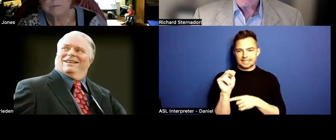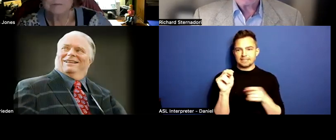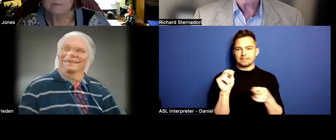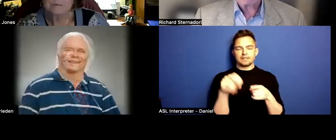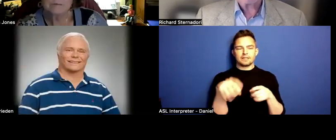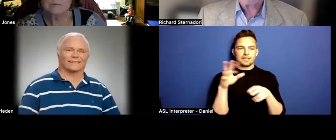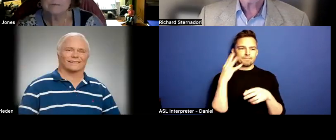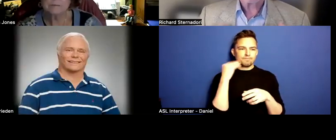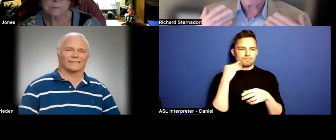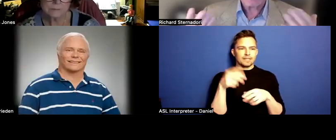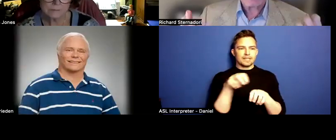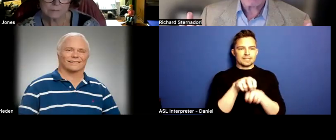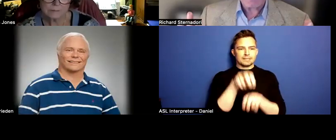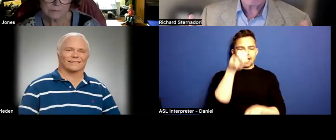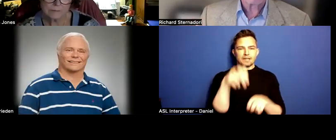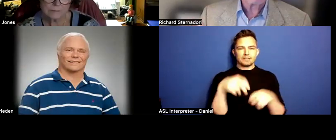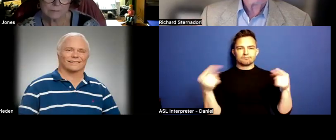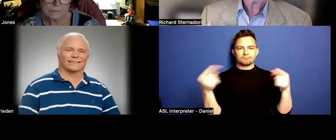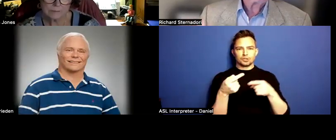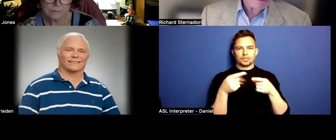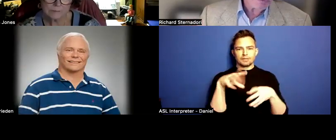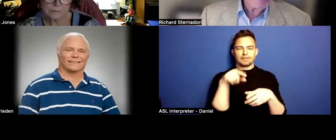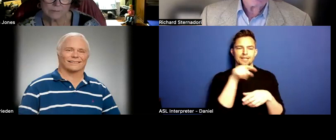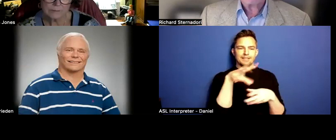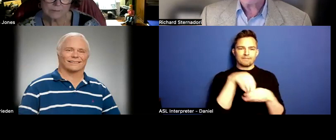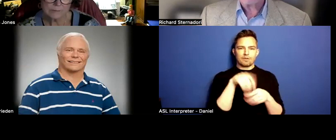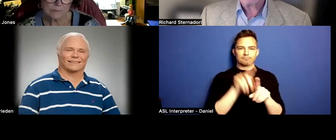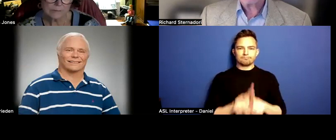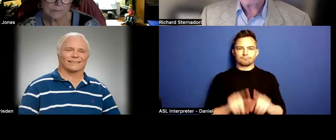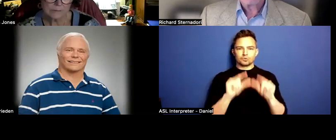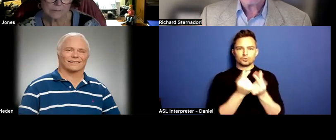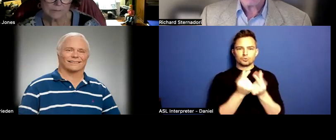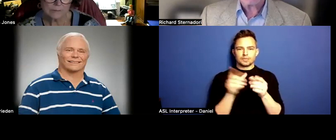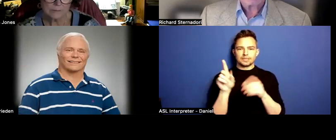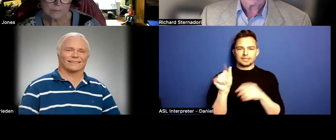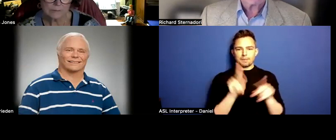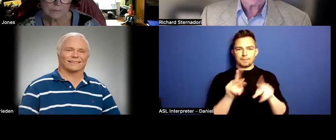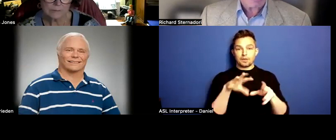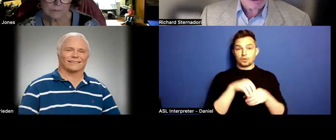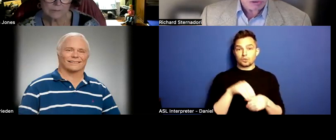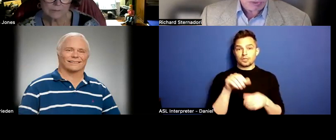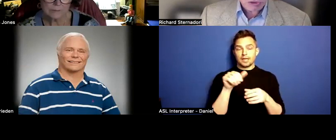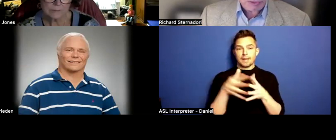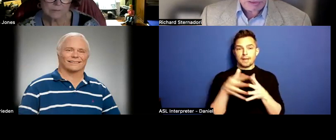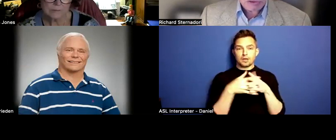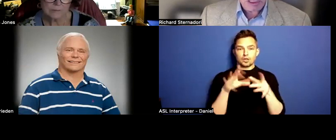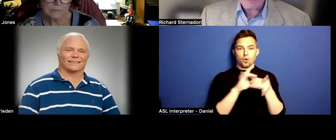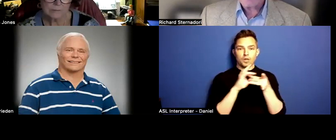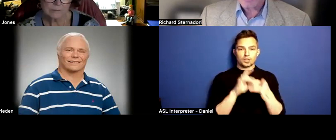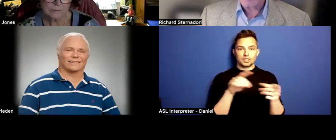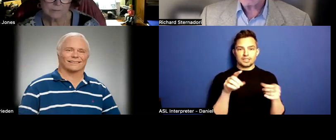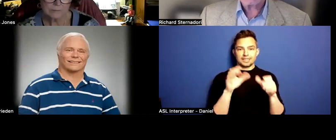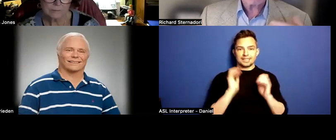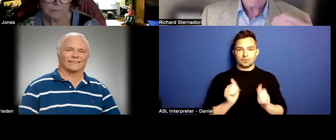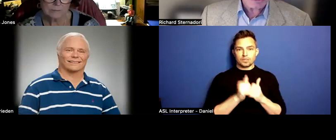injury and has been involved in the organization of several groups, disabled individuals, including the American Coalition of Citizens with Disabilities,